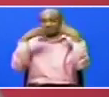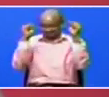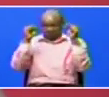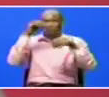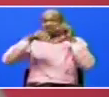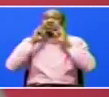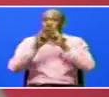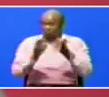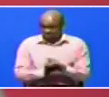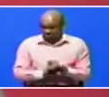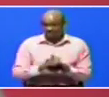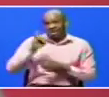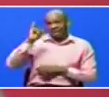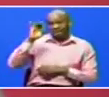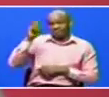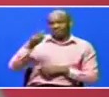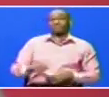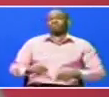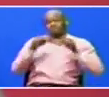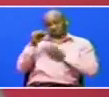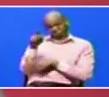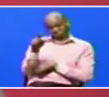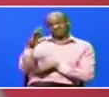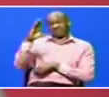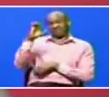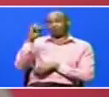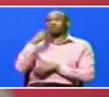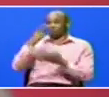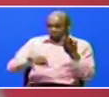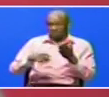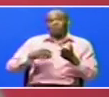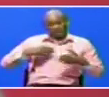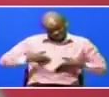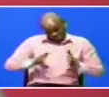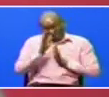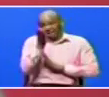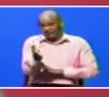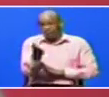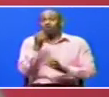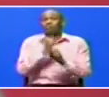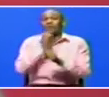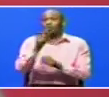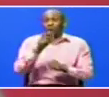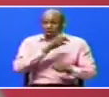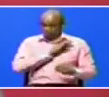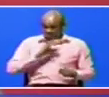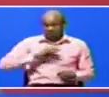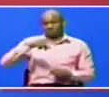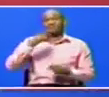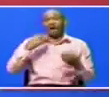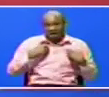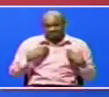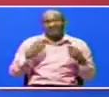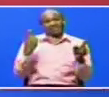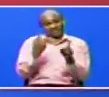election results. IEBC CEO Ezra Chiloba says there are mechanisms in place to ensure the commission is able to conduct